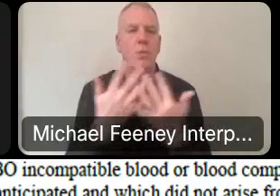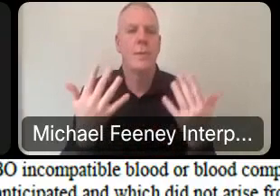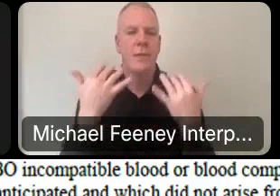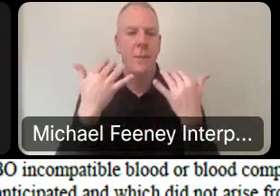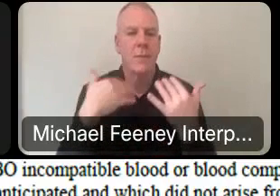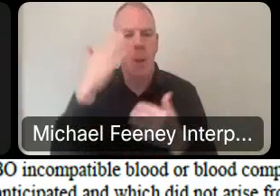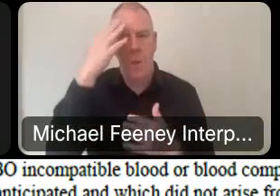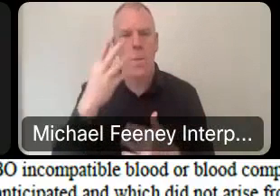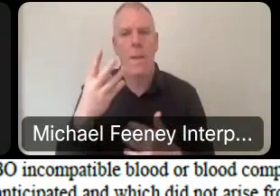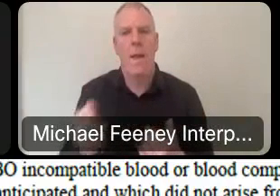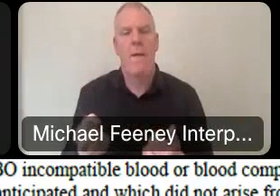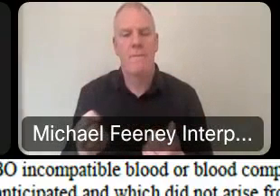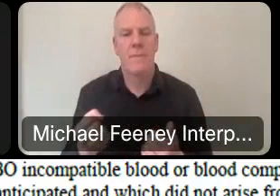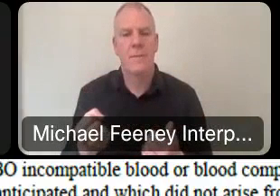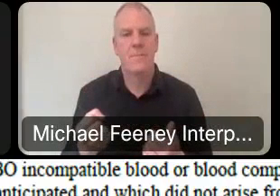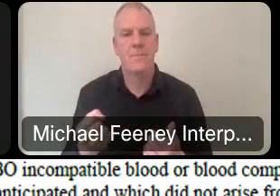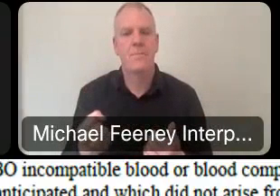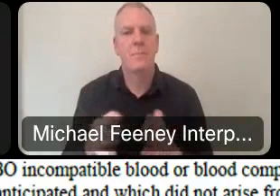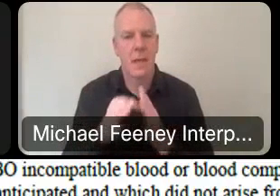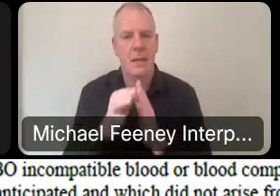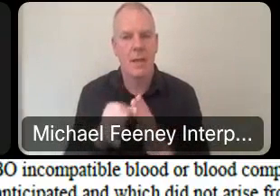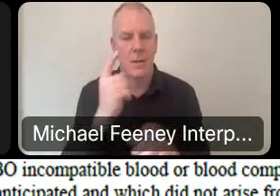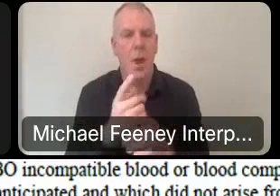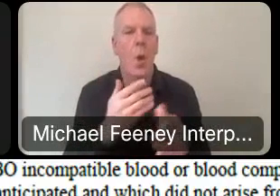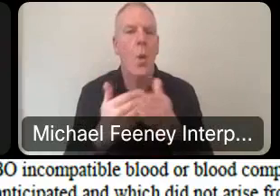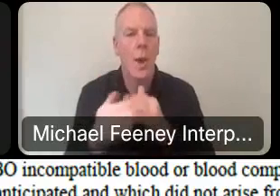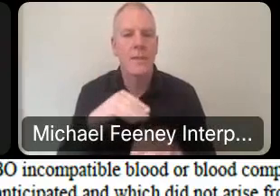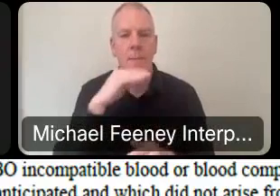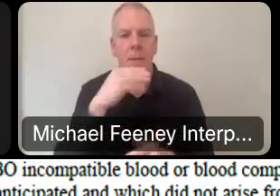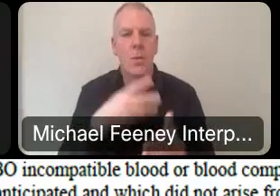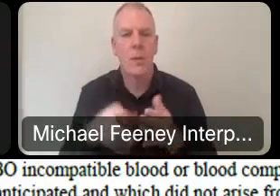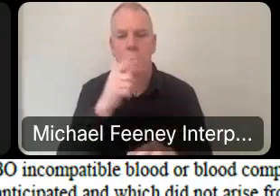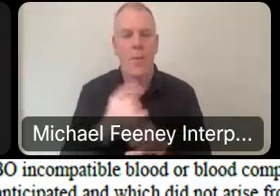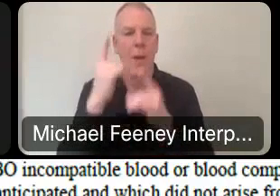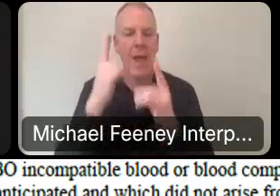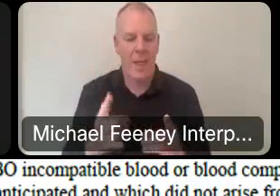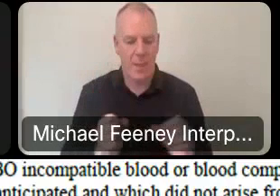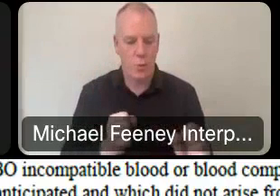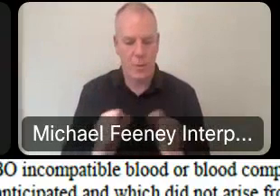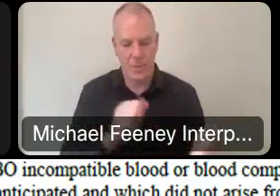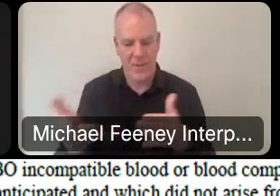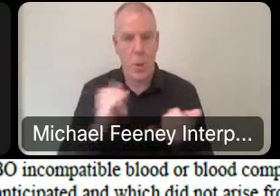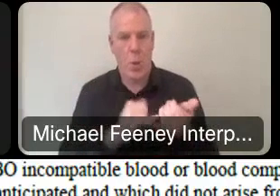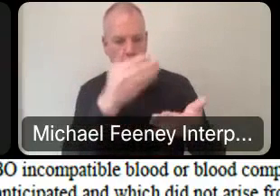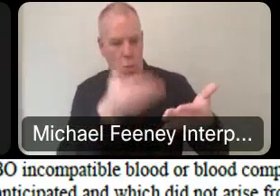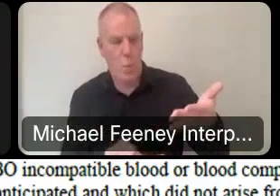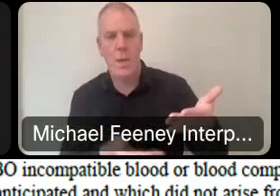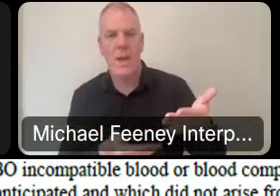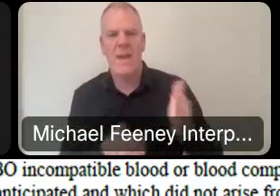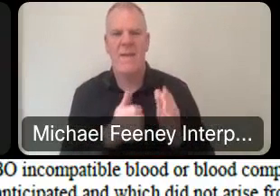be certainly guidance as to what is meant with regards to health service provider